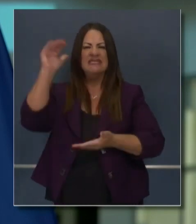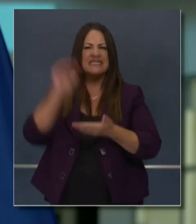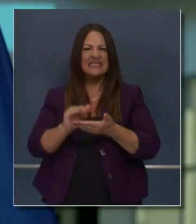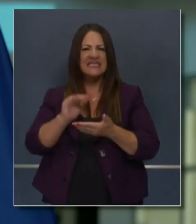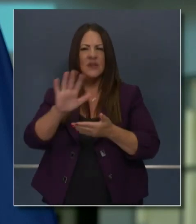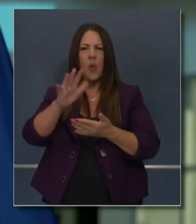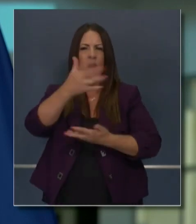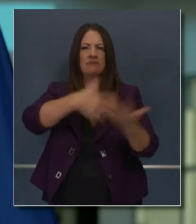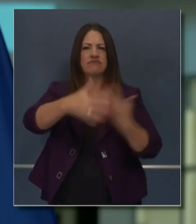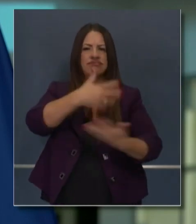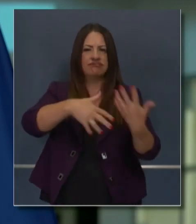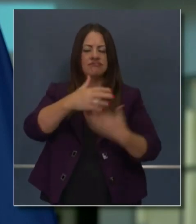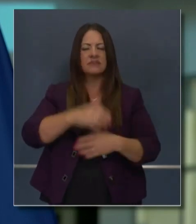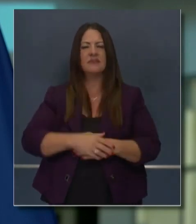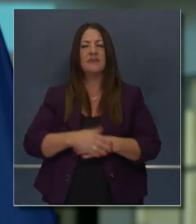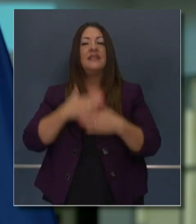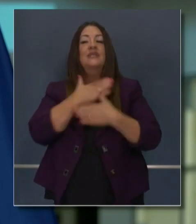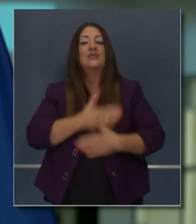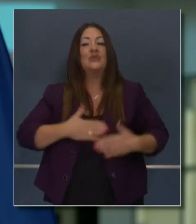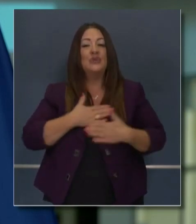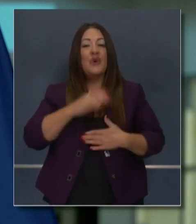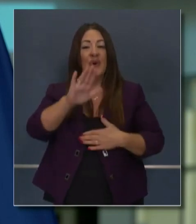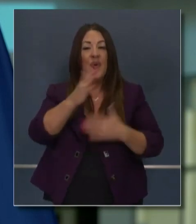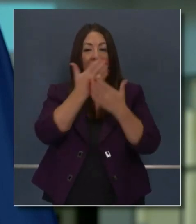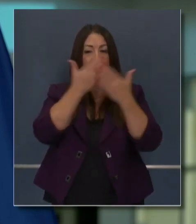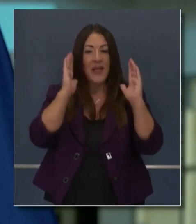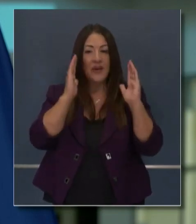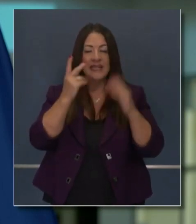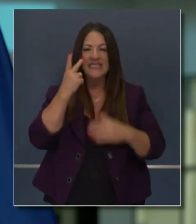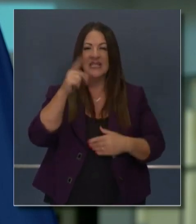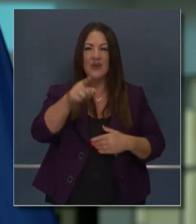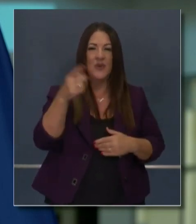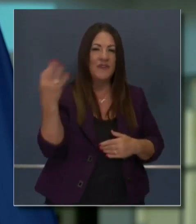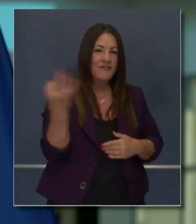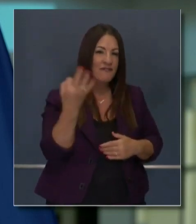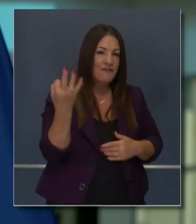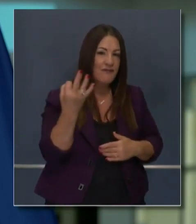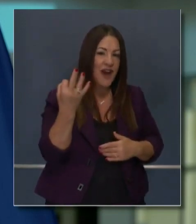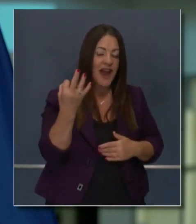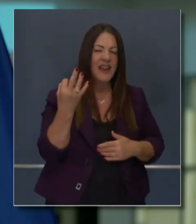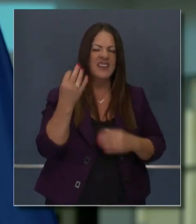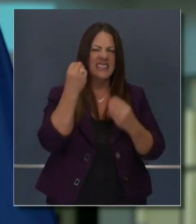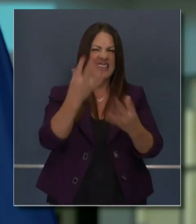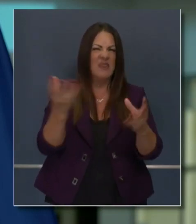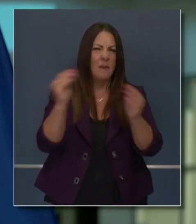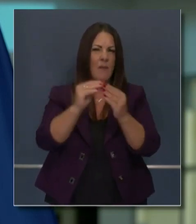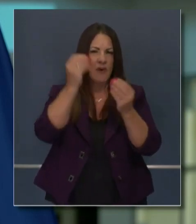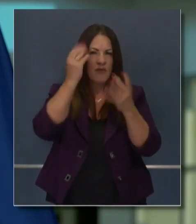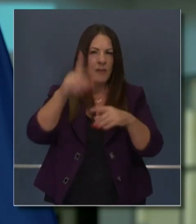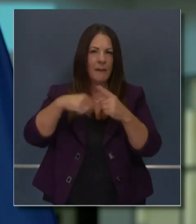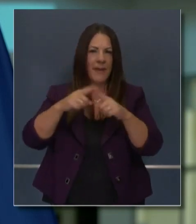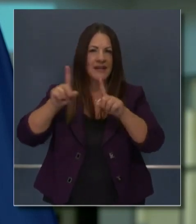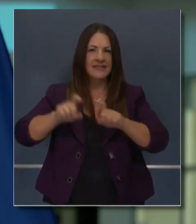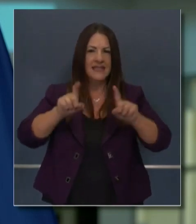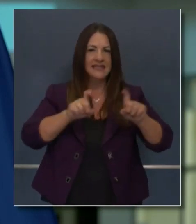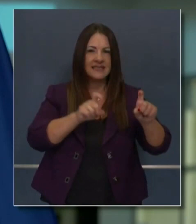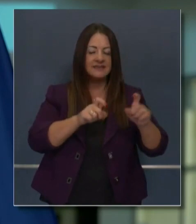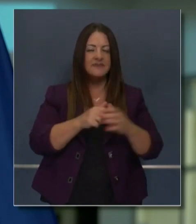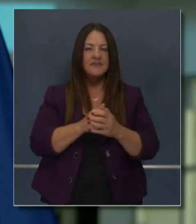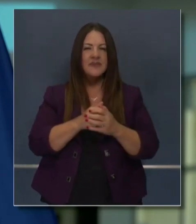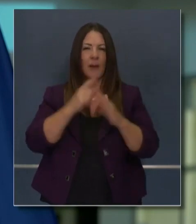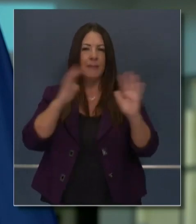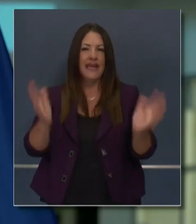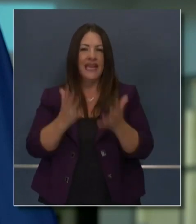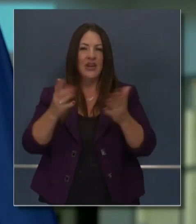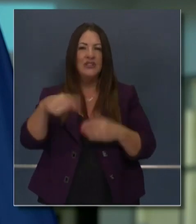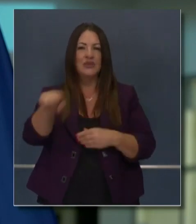mixing. Enjoy your Halloween. We'll be back Friday to update you on some testing, but so I may encourage you